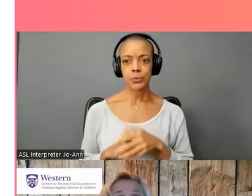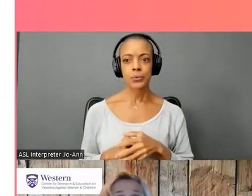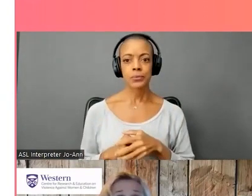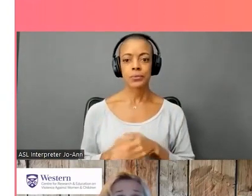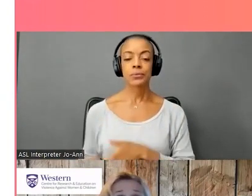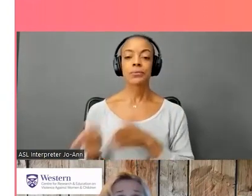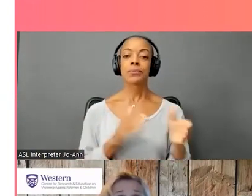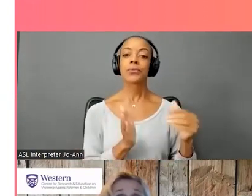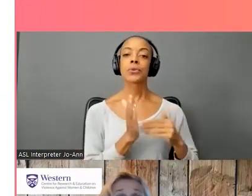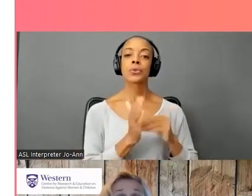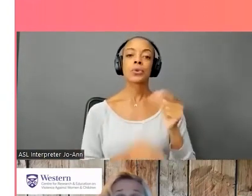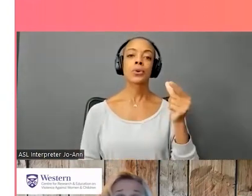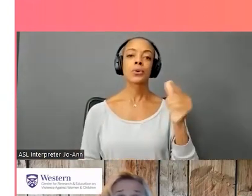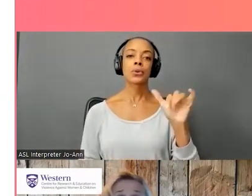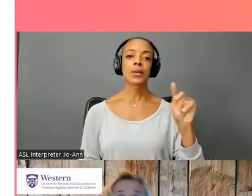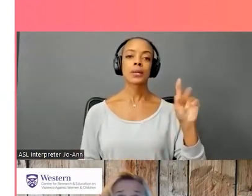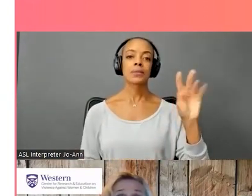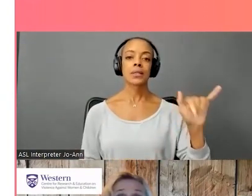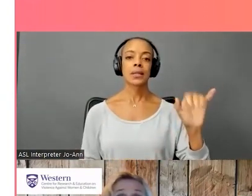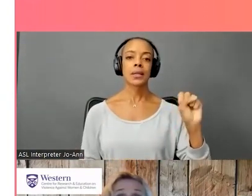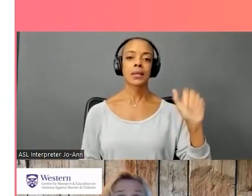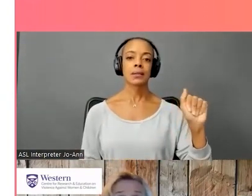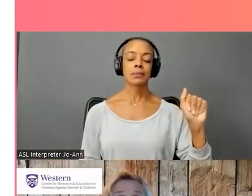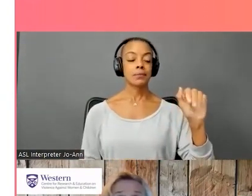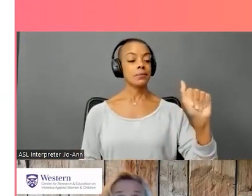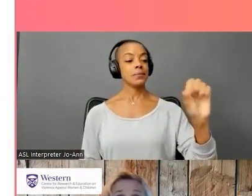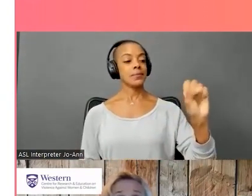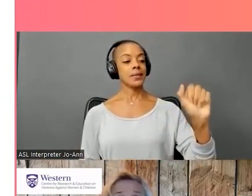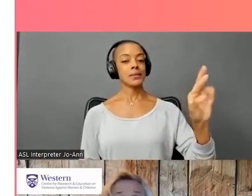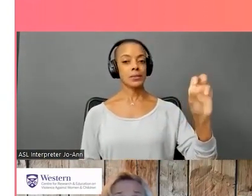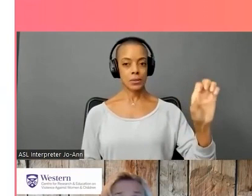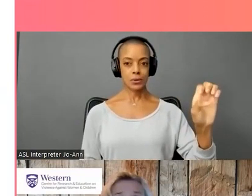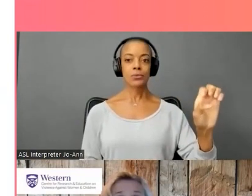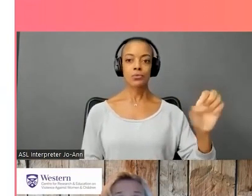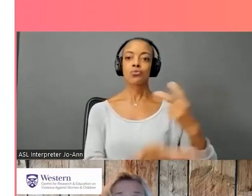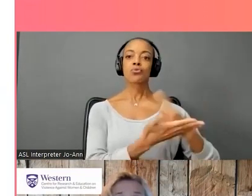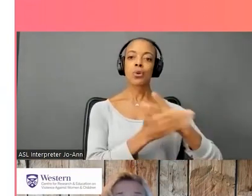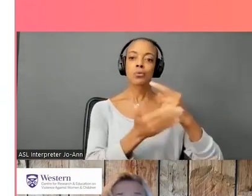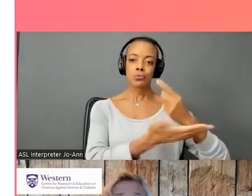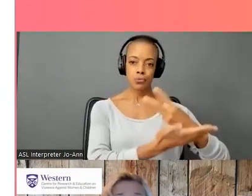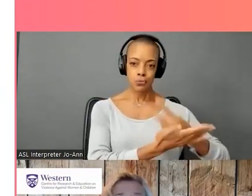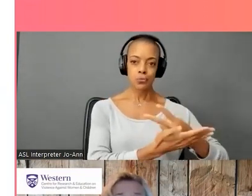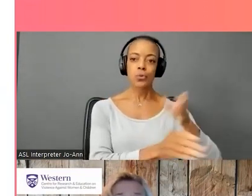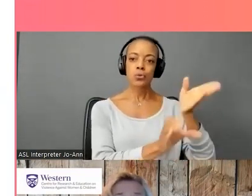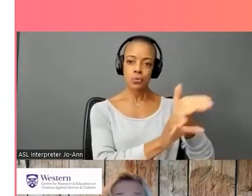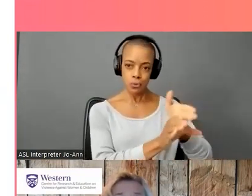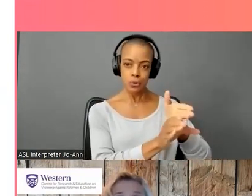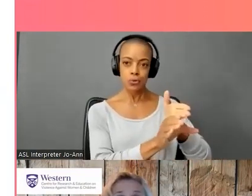Dr. Gifty Asare is a doctoral graduate in psychology and neuroscience at York University.